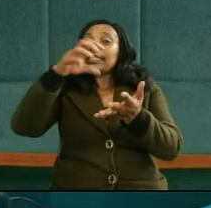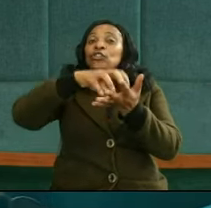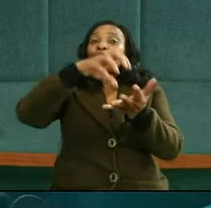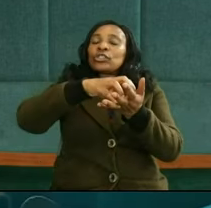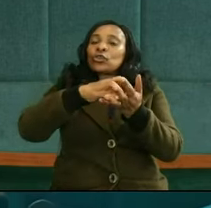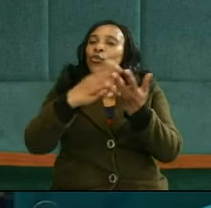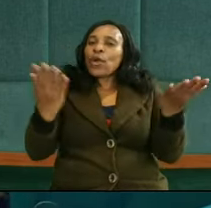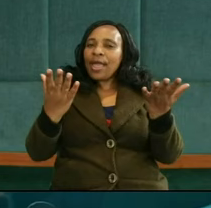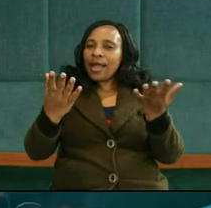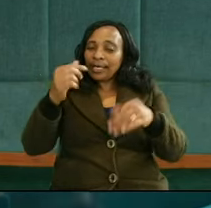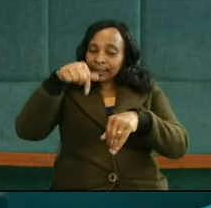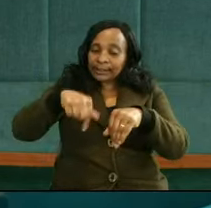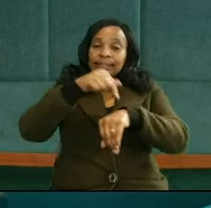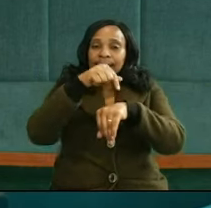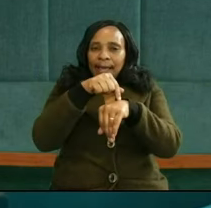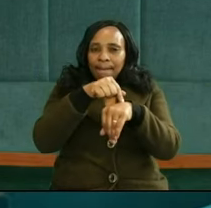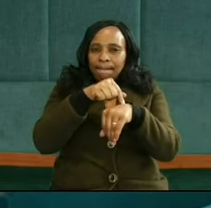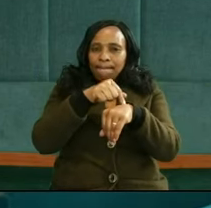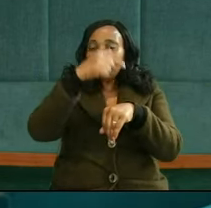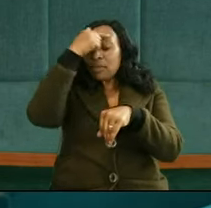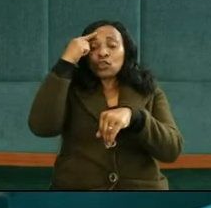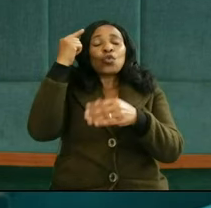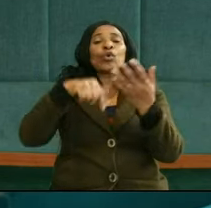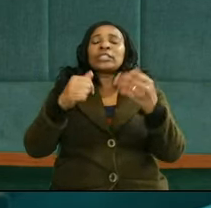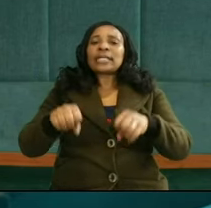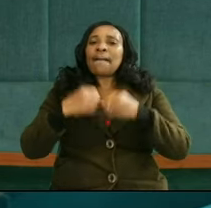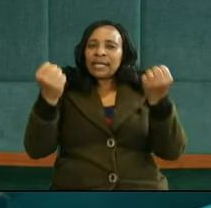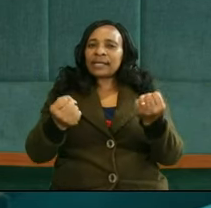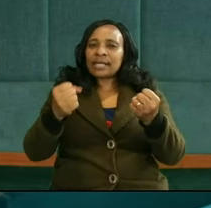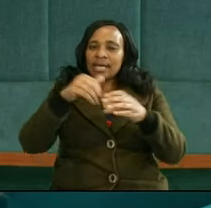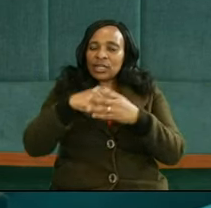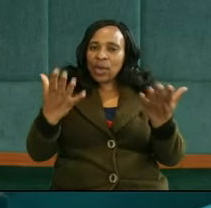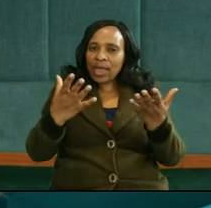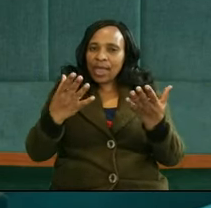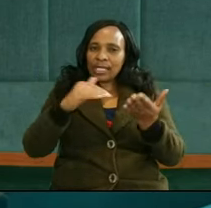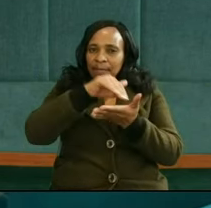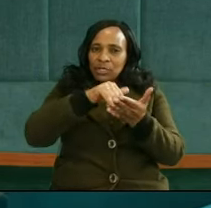by the circumstances of the moment because of what is happening in the Middle East.